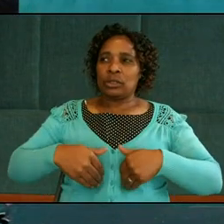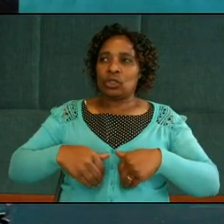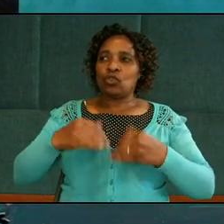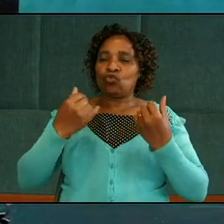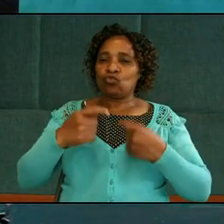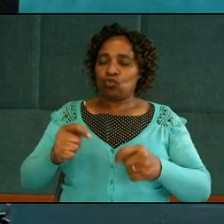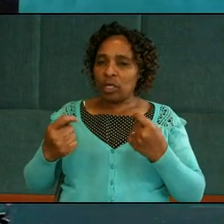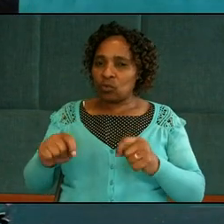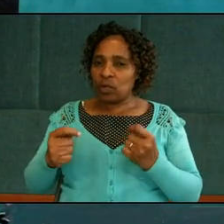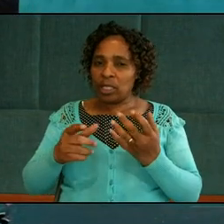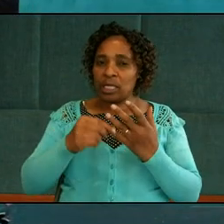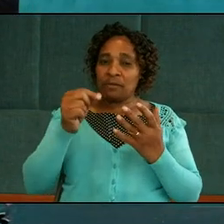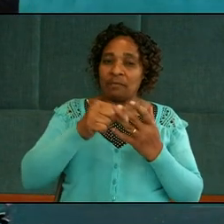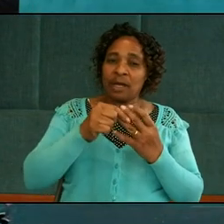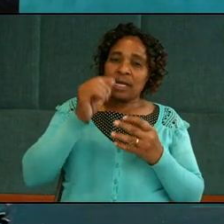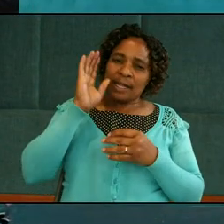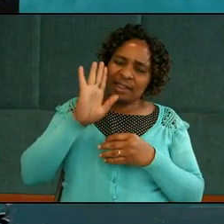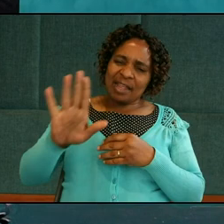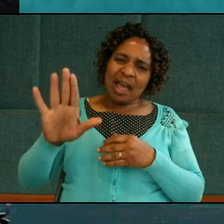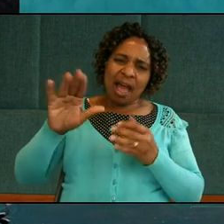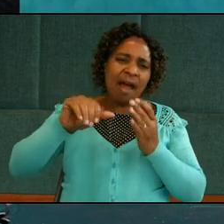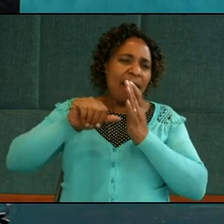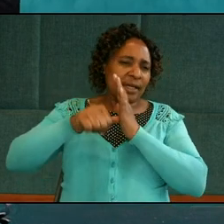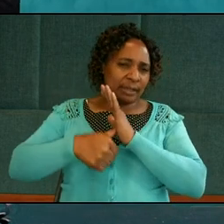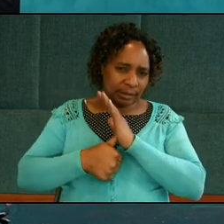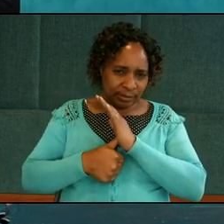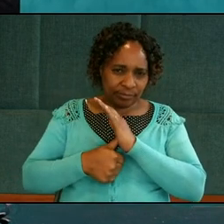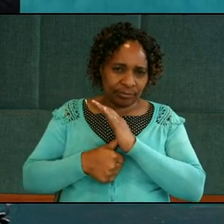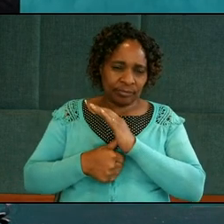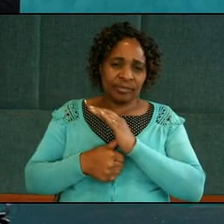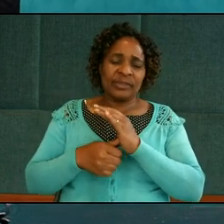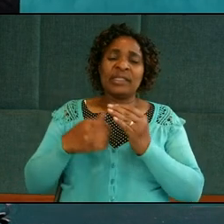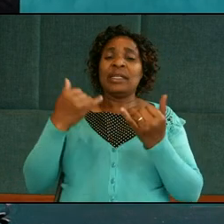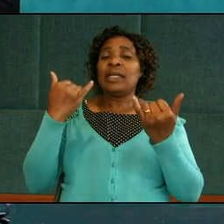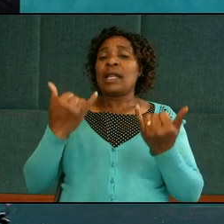identify their identity. And so